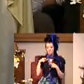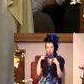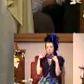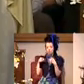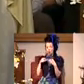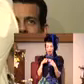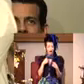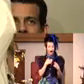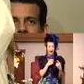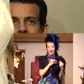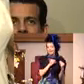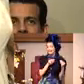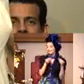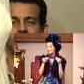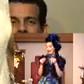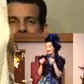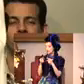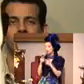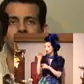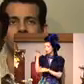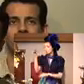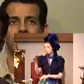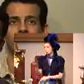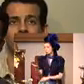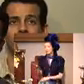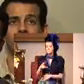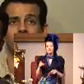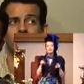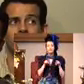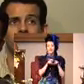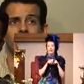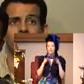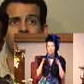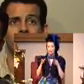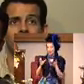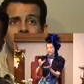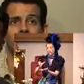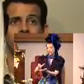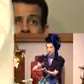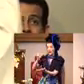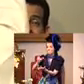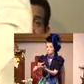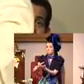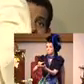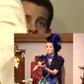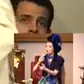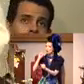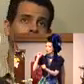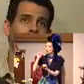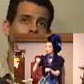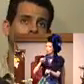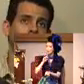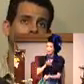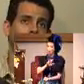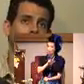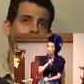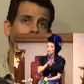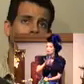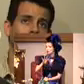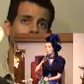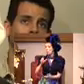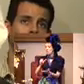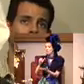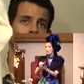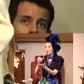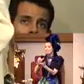you. And in a similar fashion, he took a cup. It could have been the third cup. It could have been the fourth cup of the